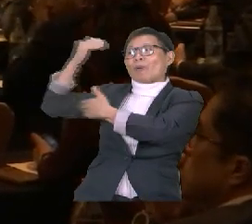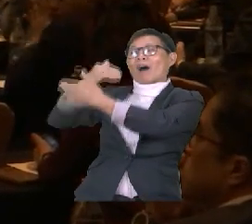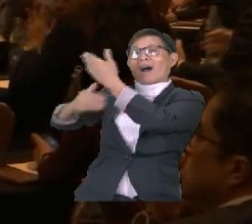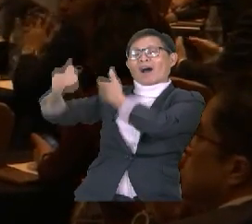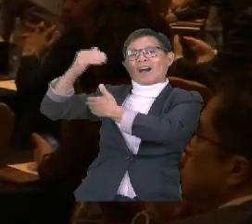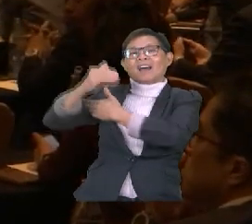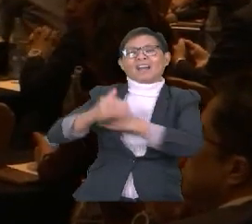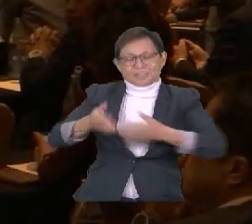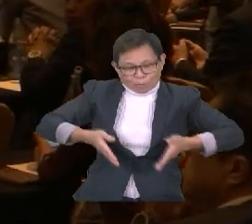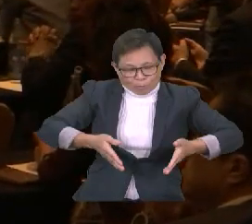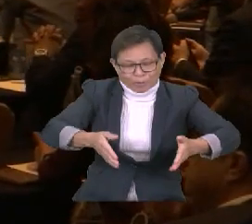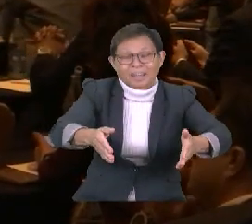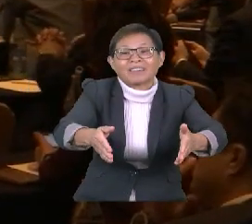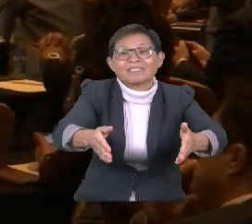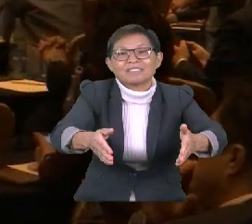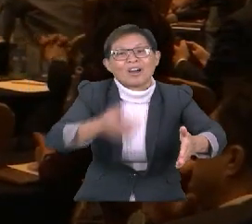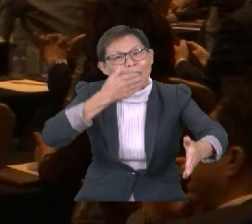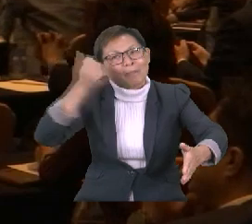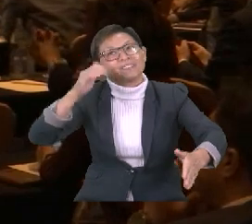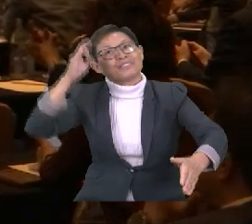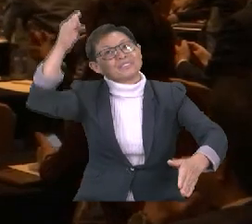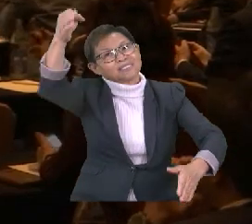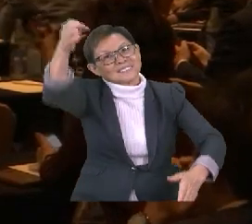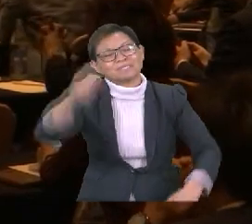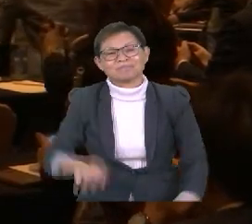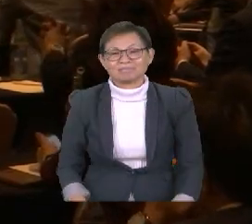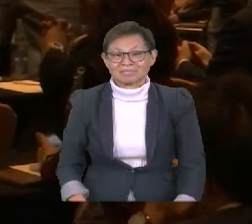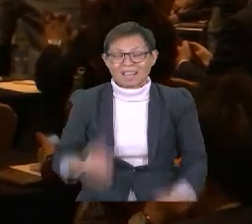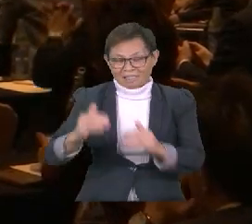order to pave the way for a better future. So next would be a